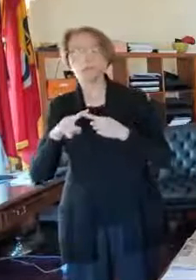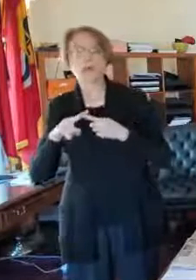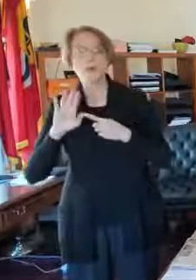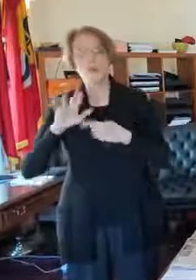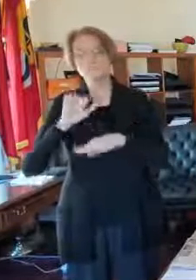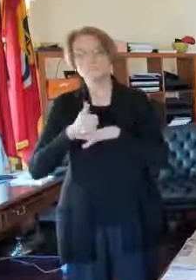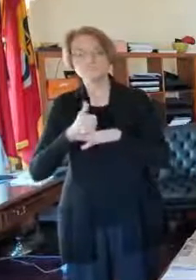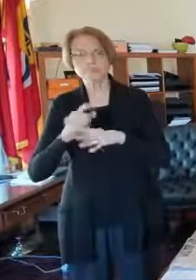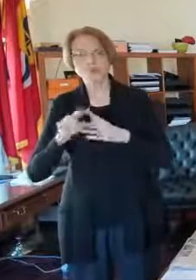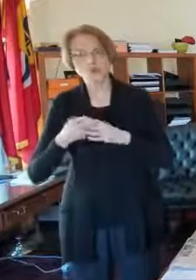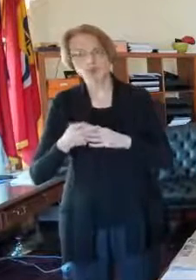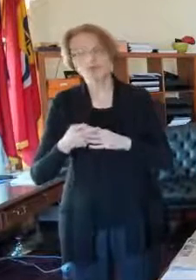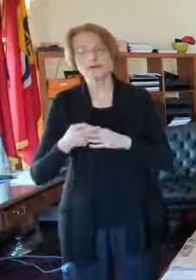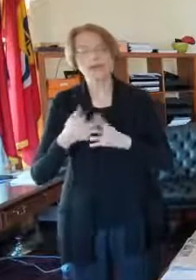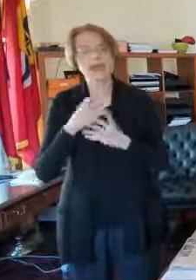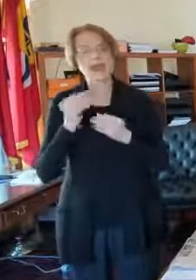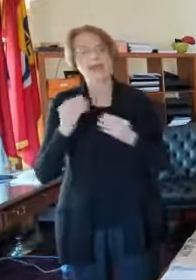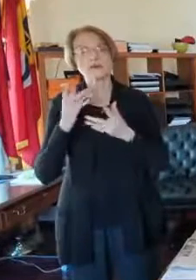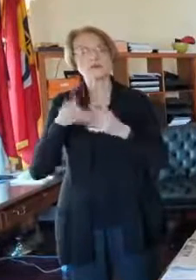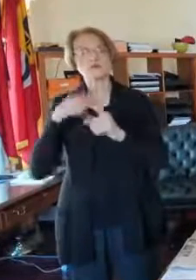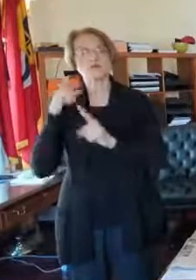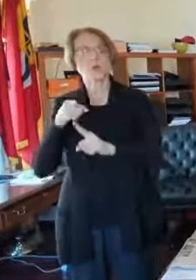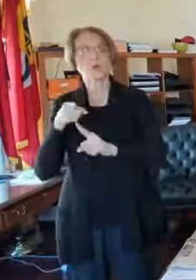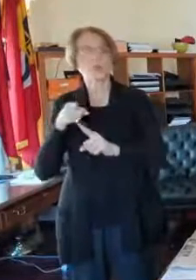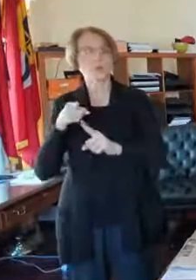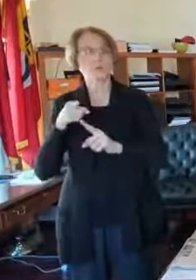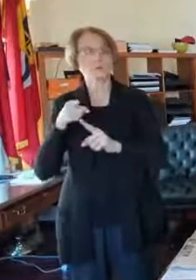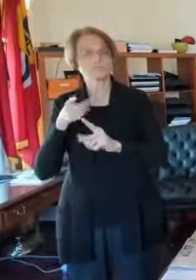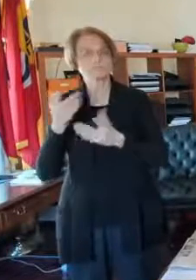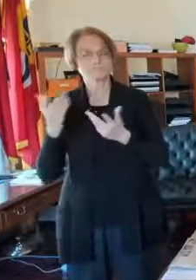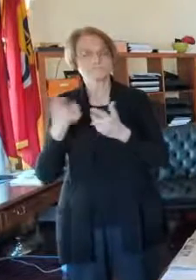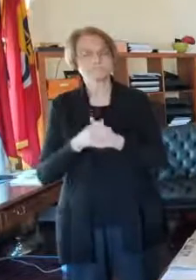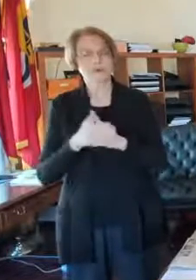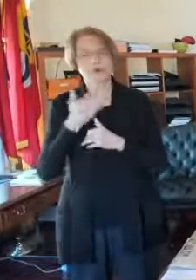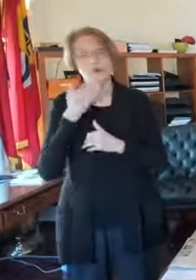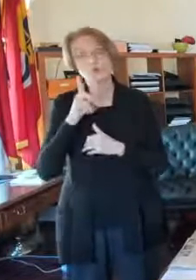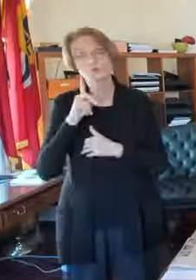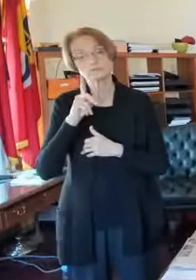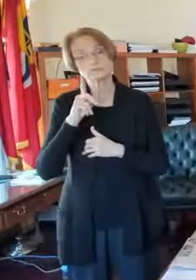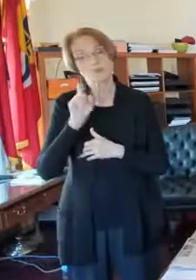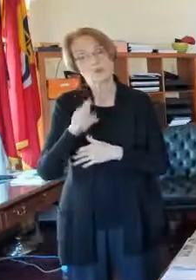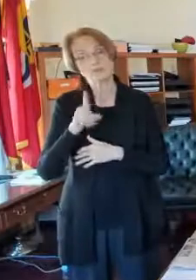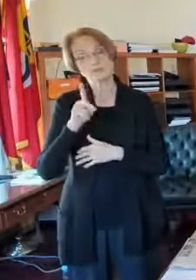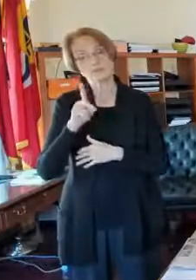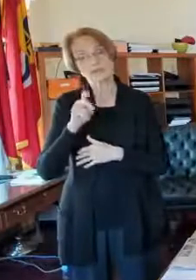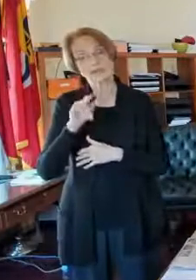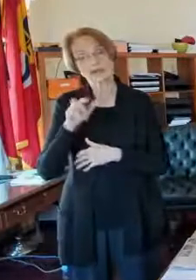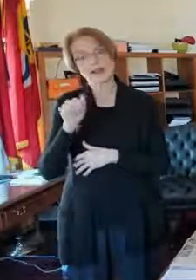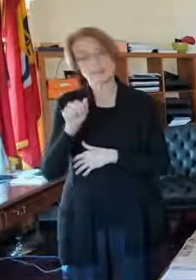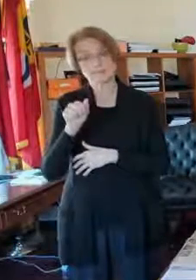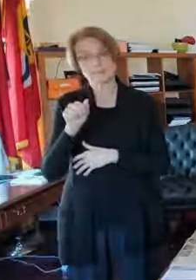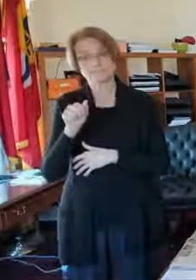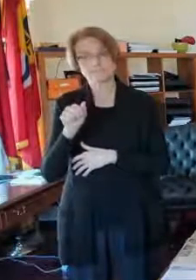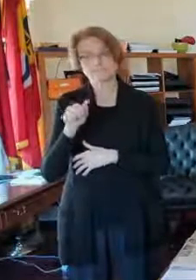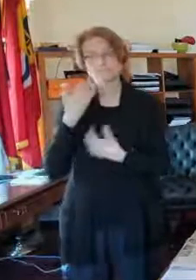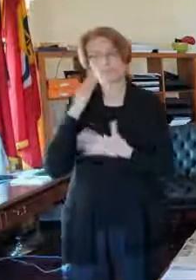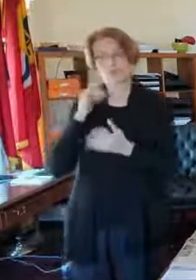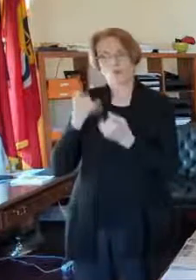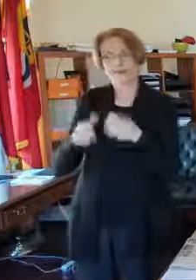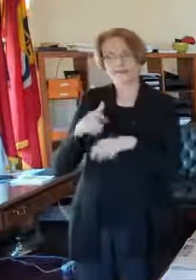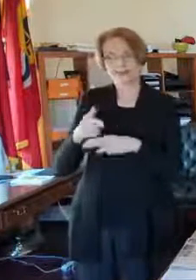will be of this new approach? It's a big question, Kayla. Kayla, Don't have a last name. okay.